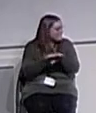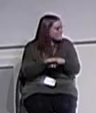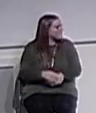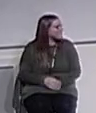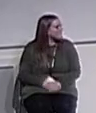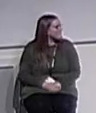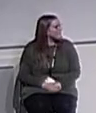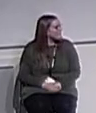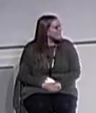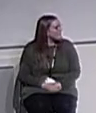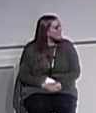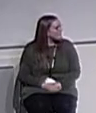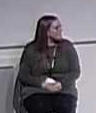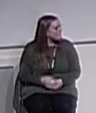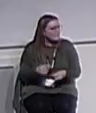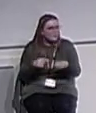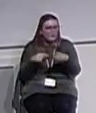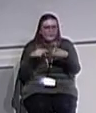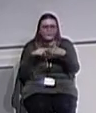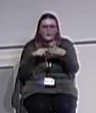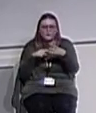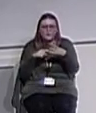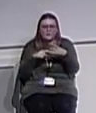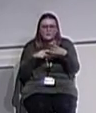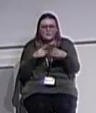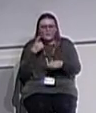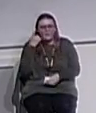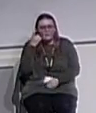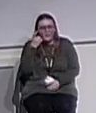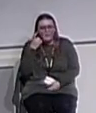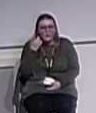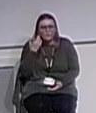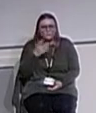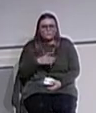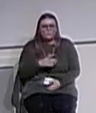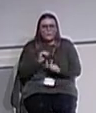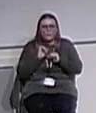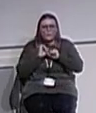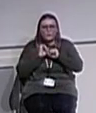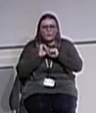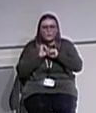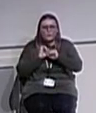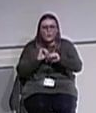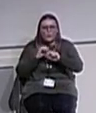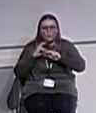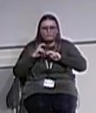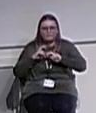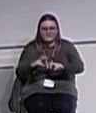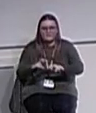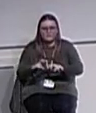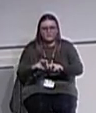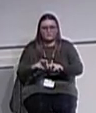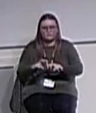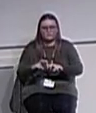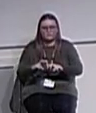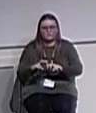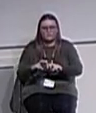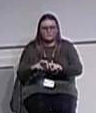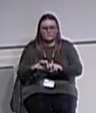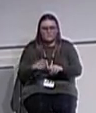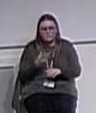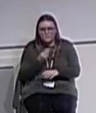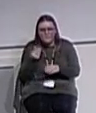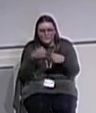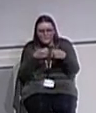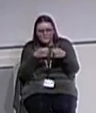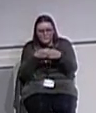to. Then in the third year, you start to think about research in a laboratory, and you do some units that are just for